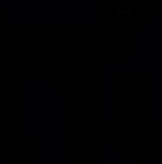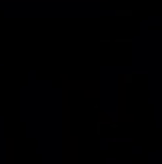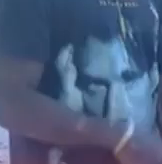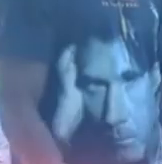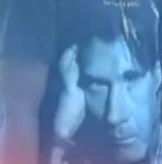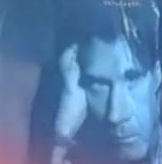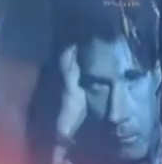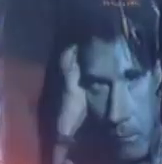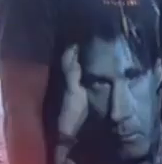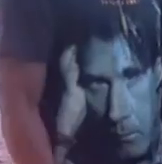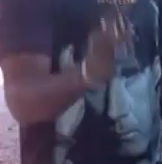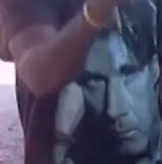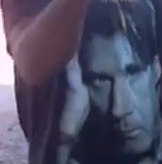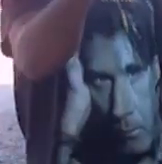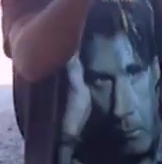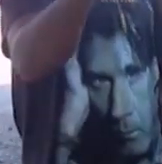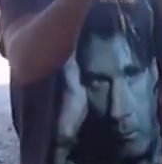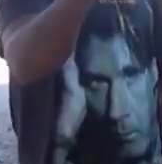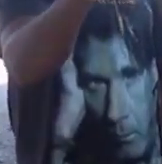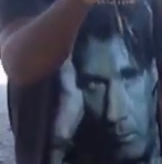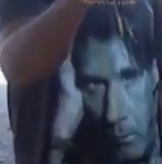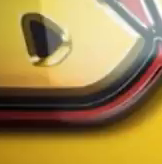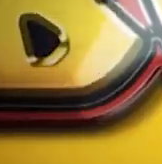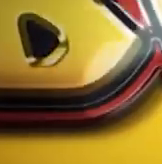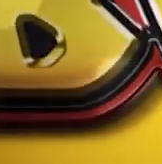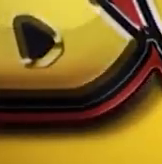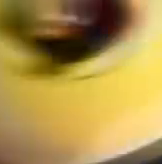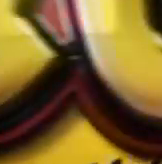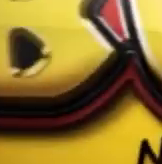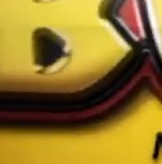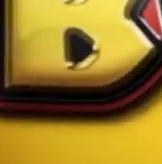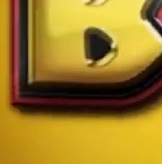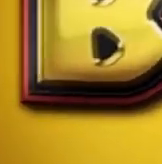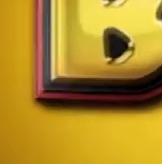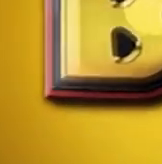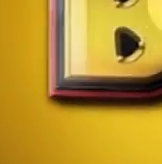Bula FM number 2 NSR. Bula FM number 2 NSR.